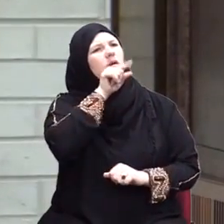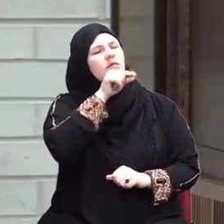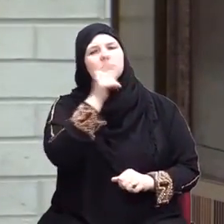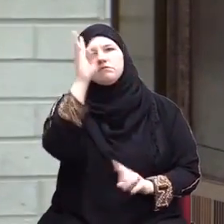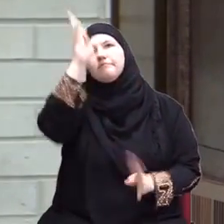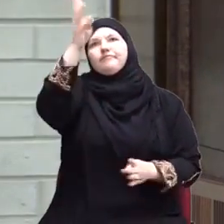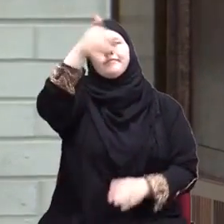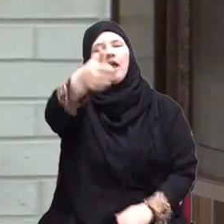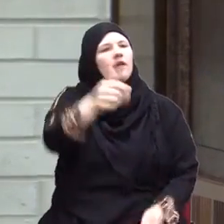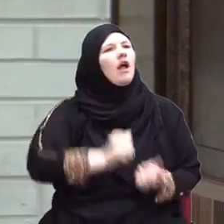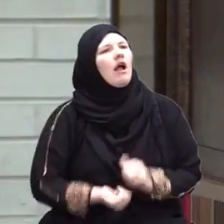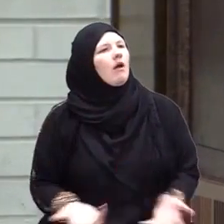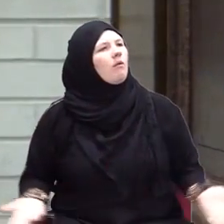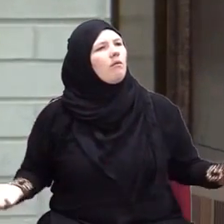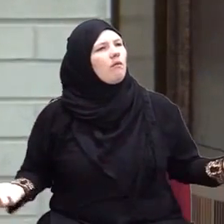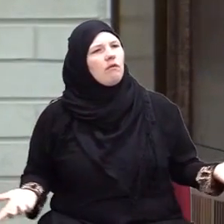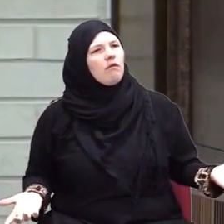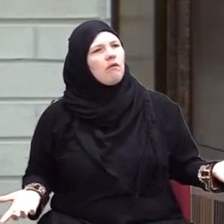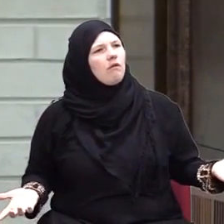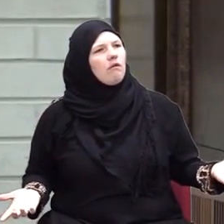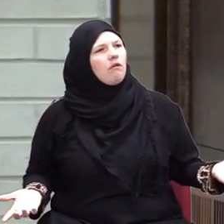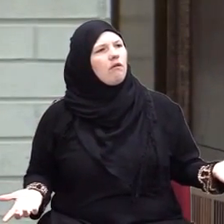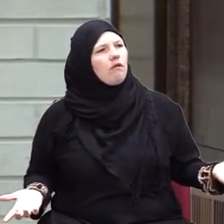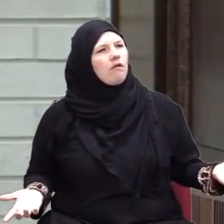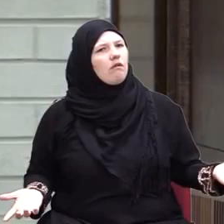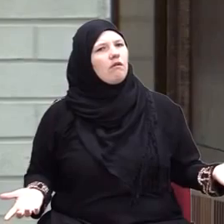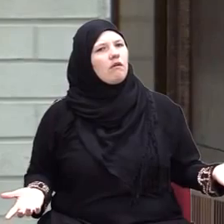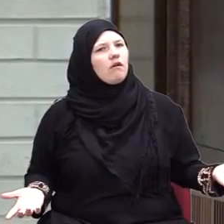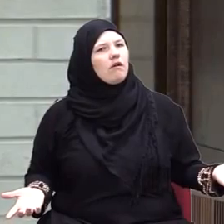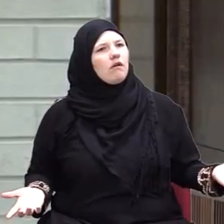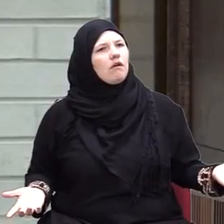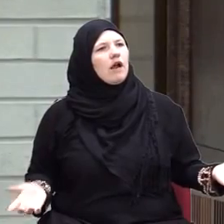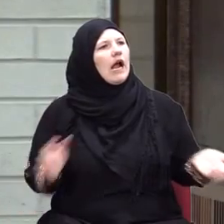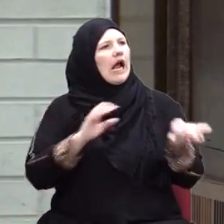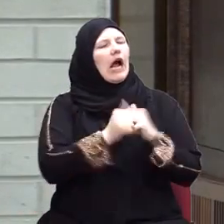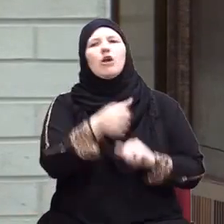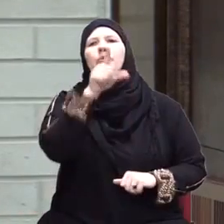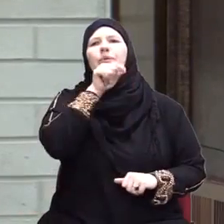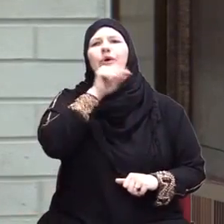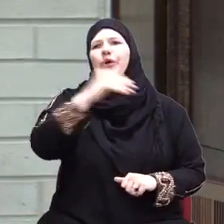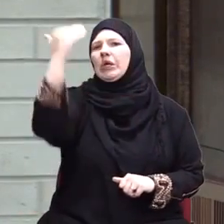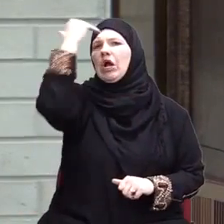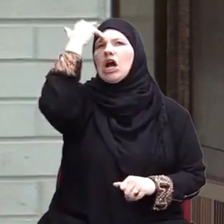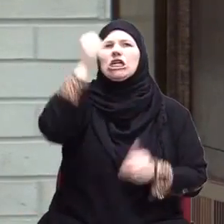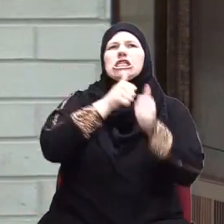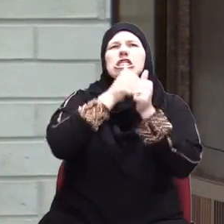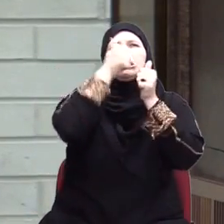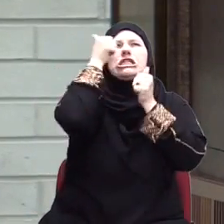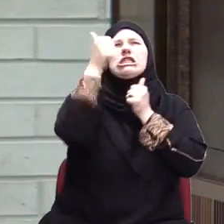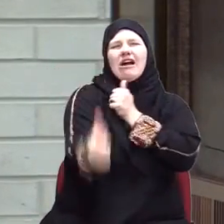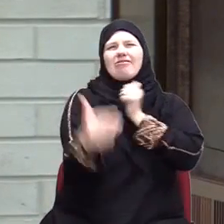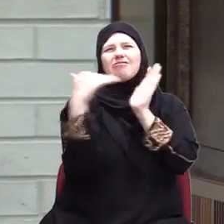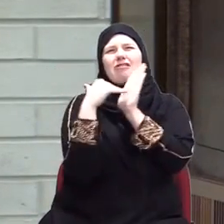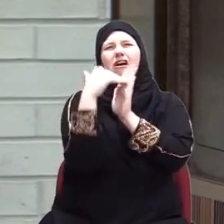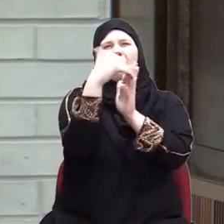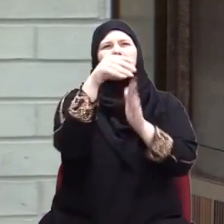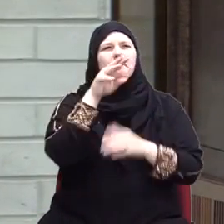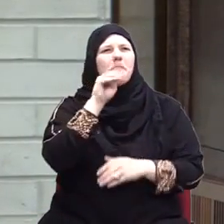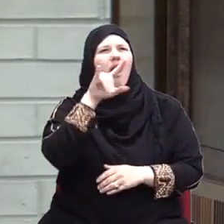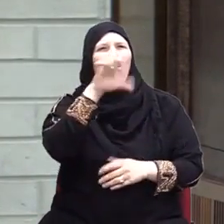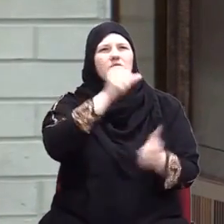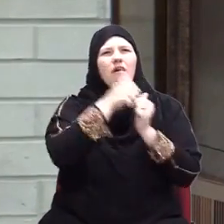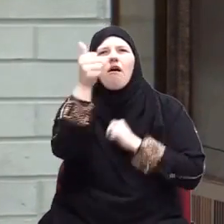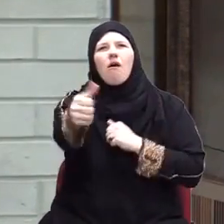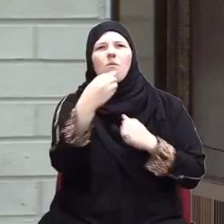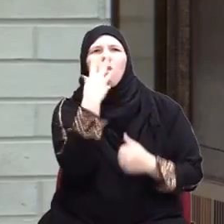chickens? So we have to be very aware that nothing small is really small